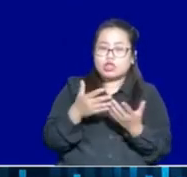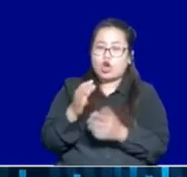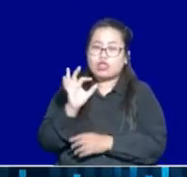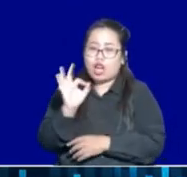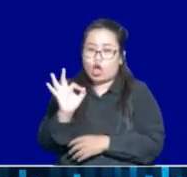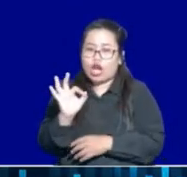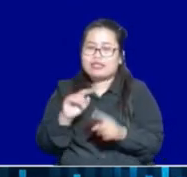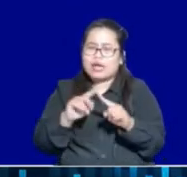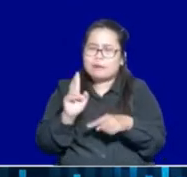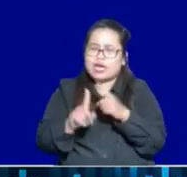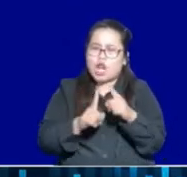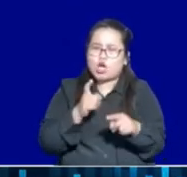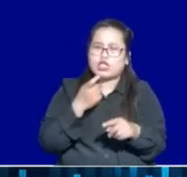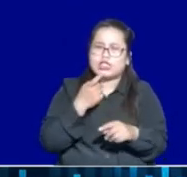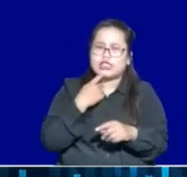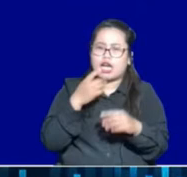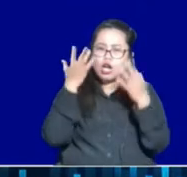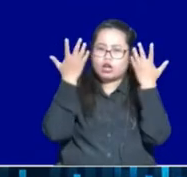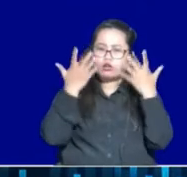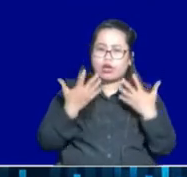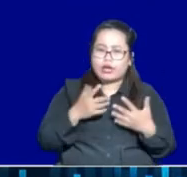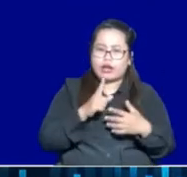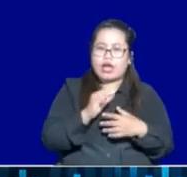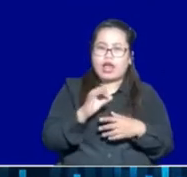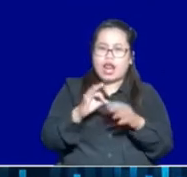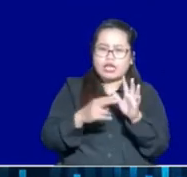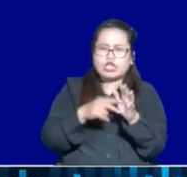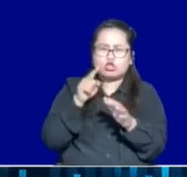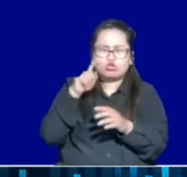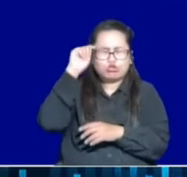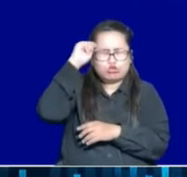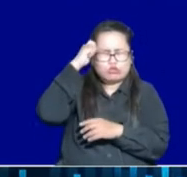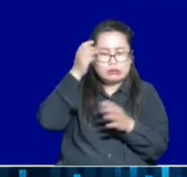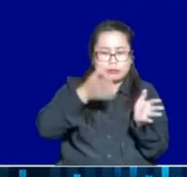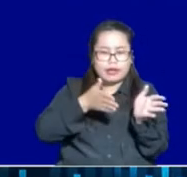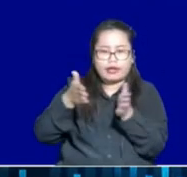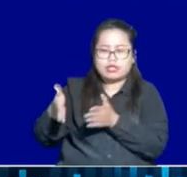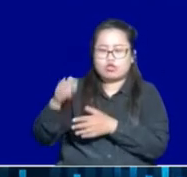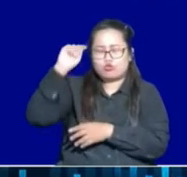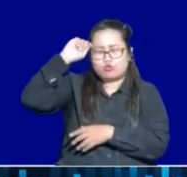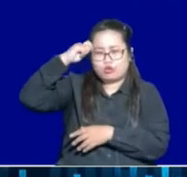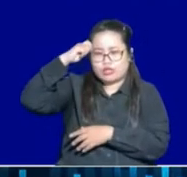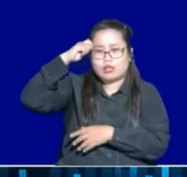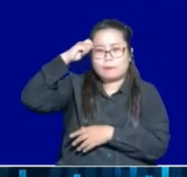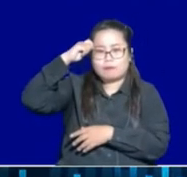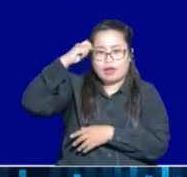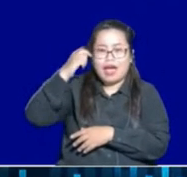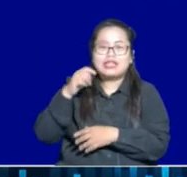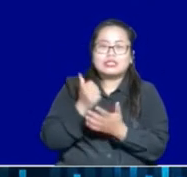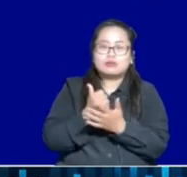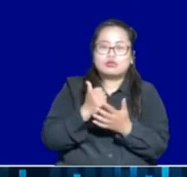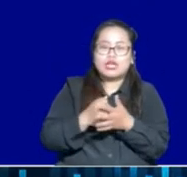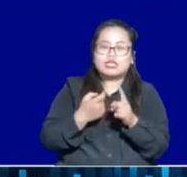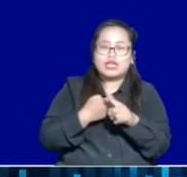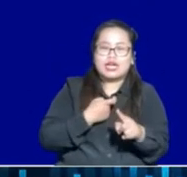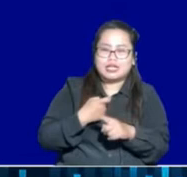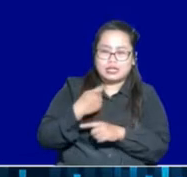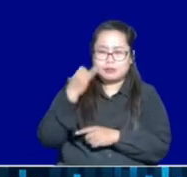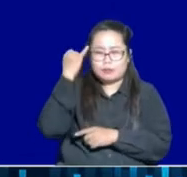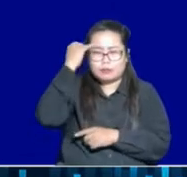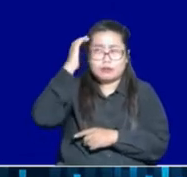the capabilities you already have. So to make use of this intuition, we developed sort of like a map of